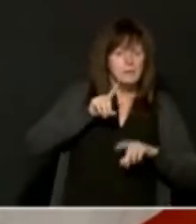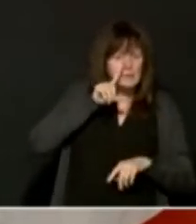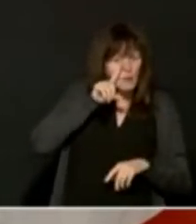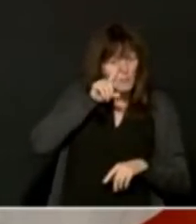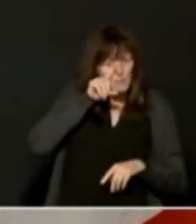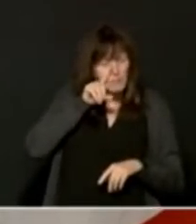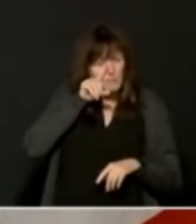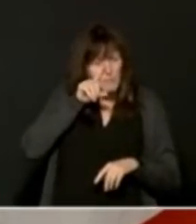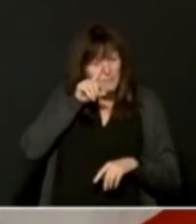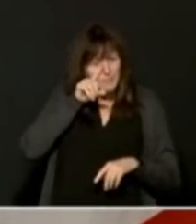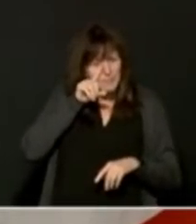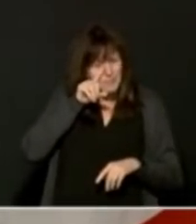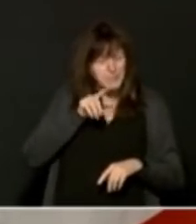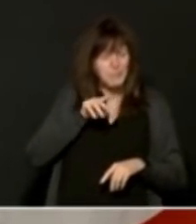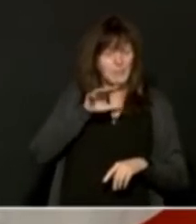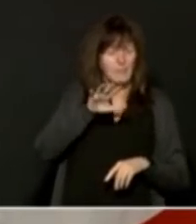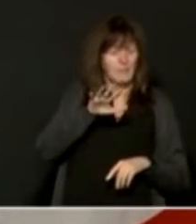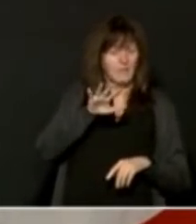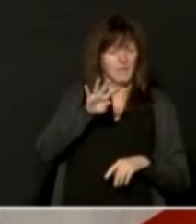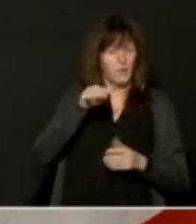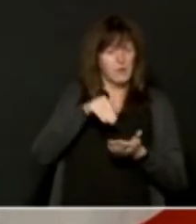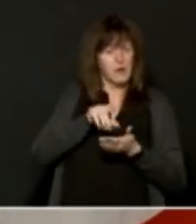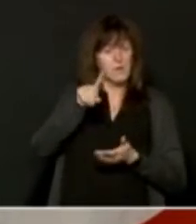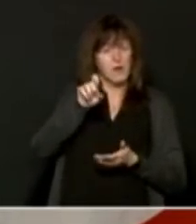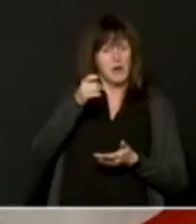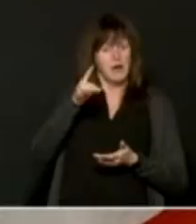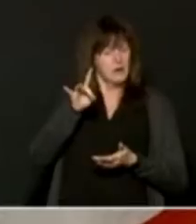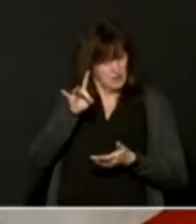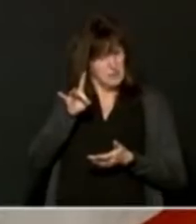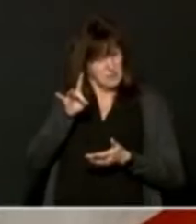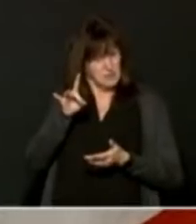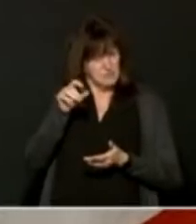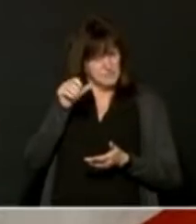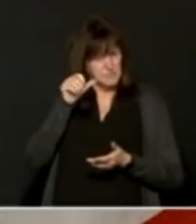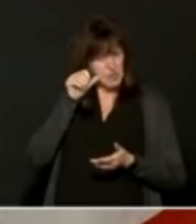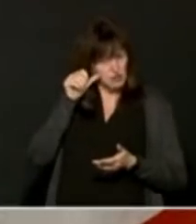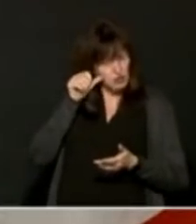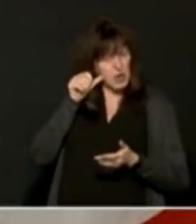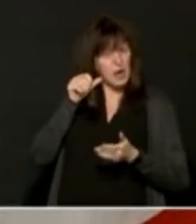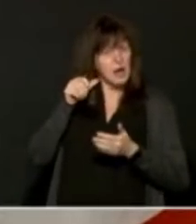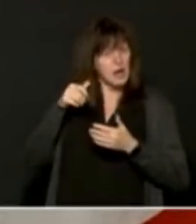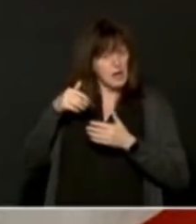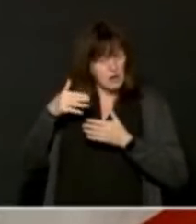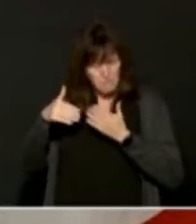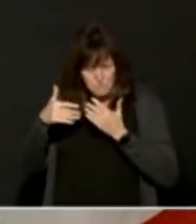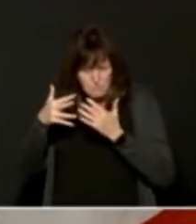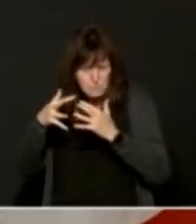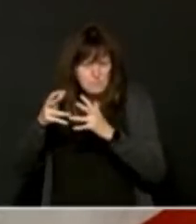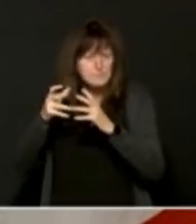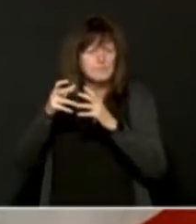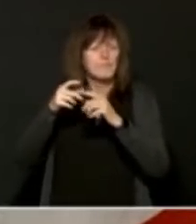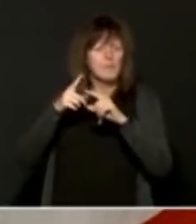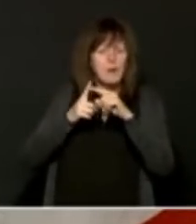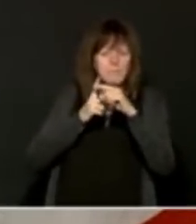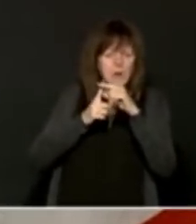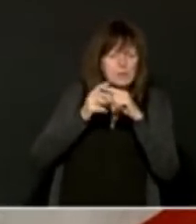54,118 tests have been processed yesterday with a positivity rate of